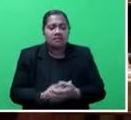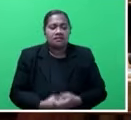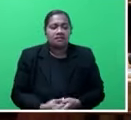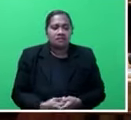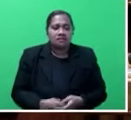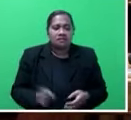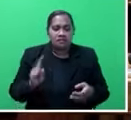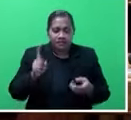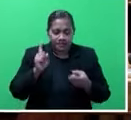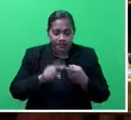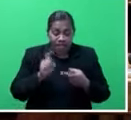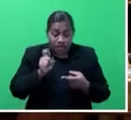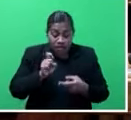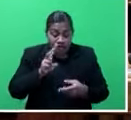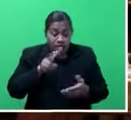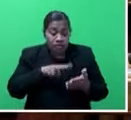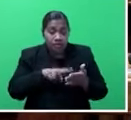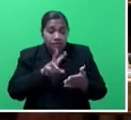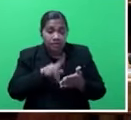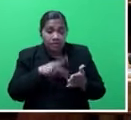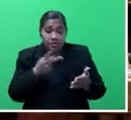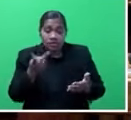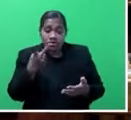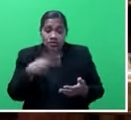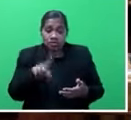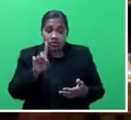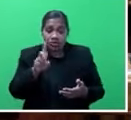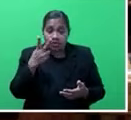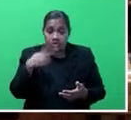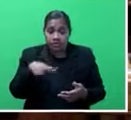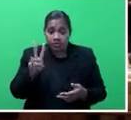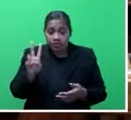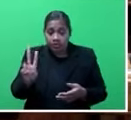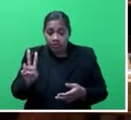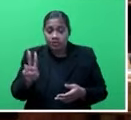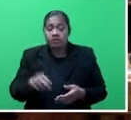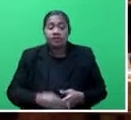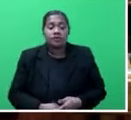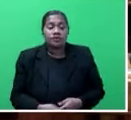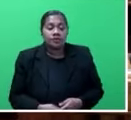page 21, page 22 of